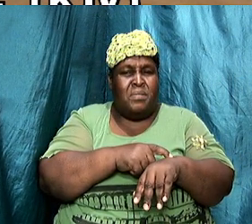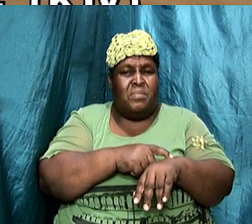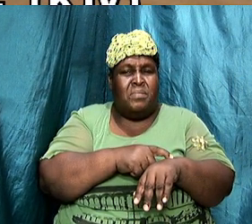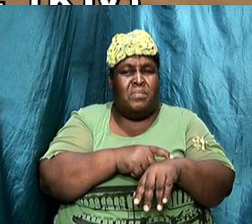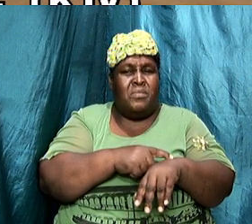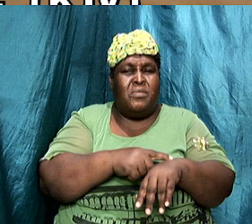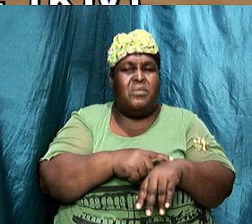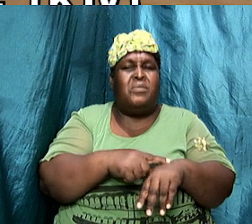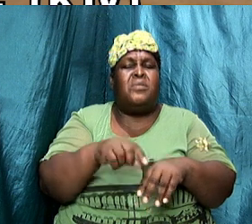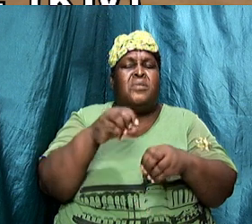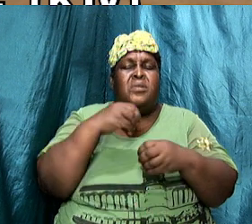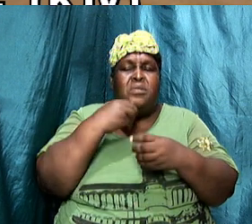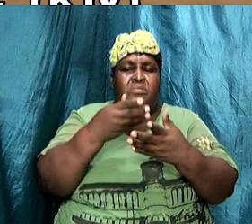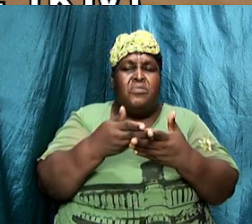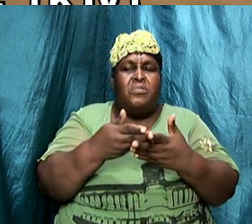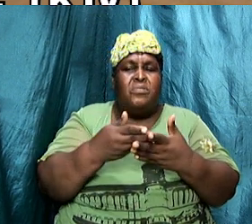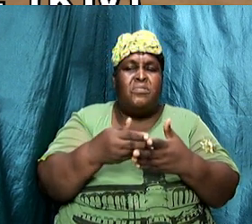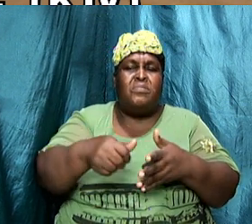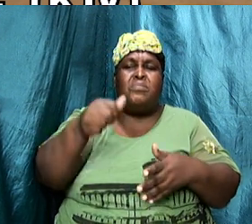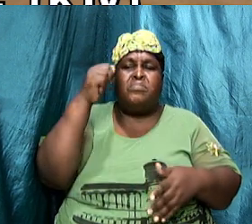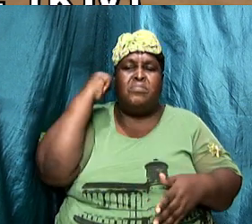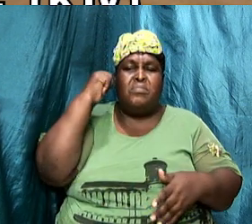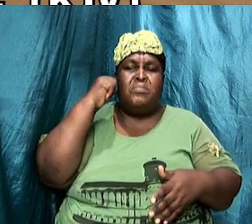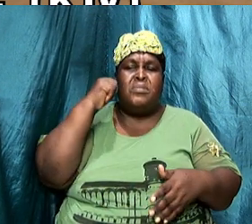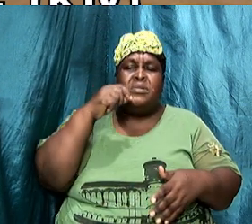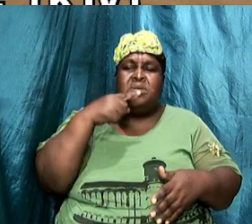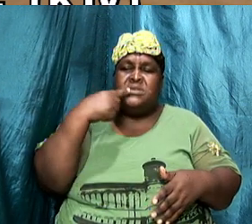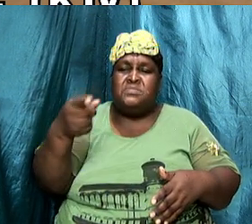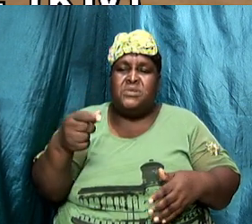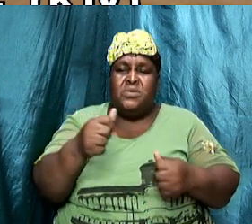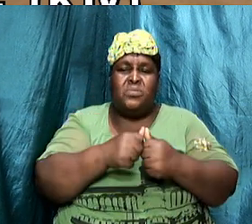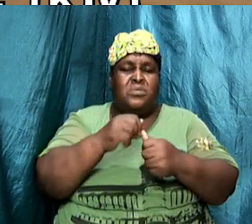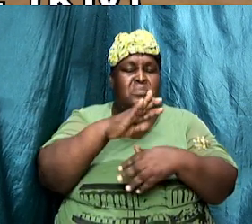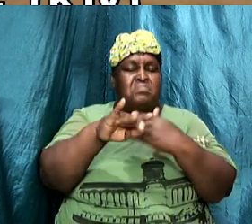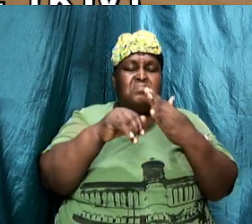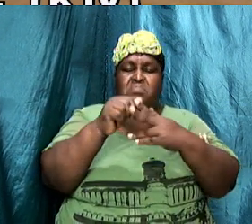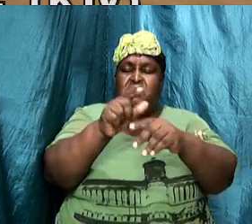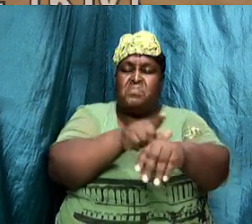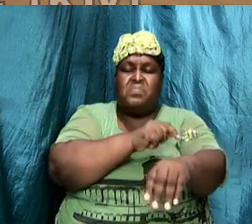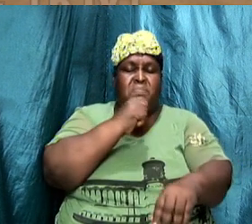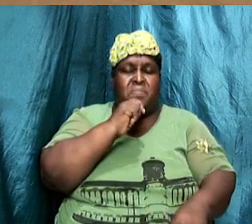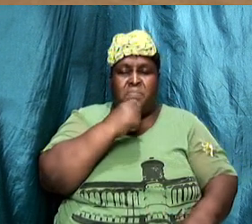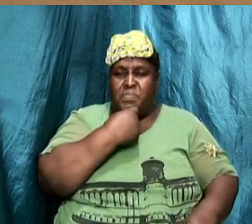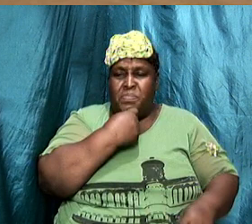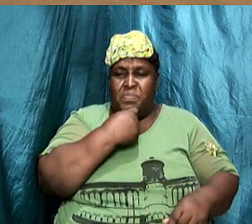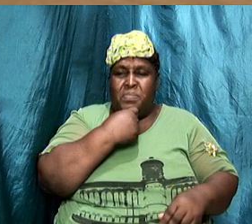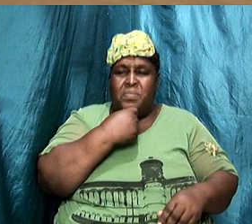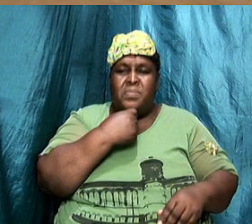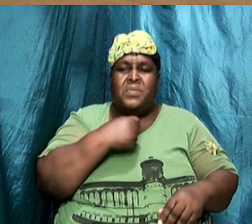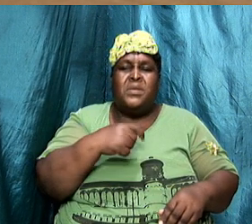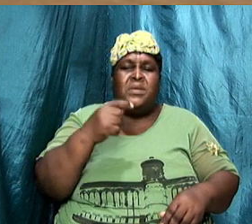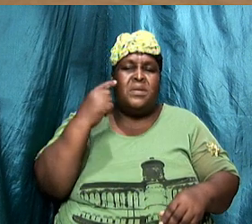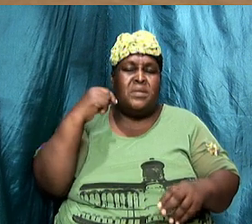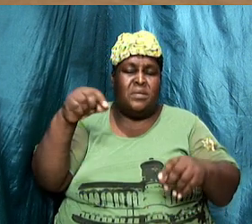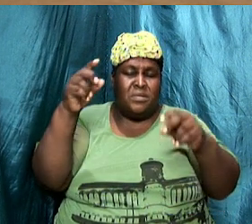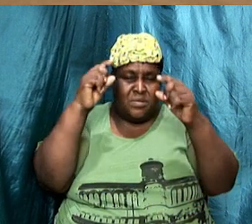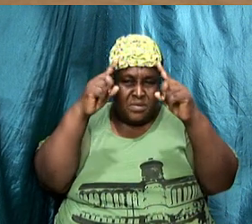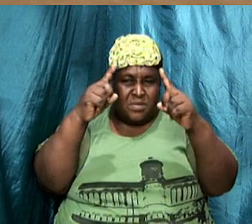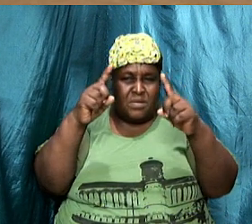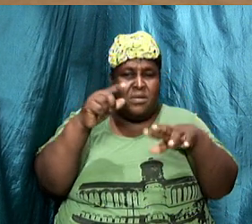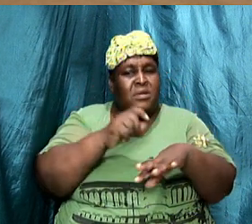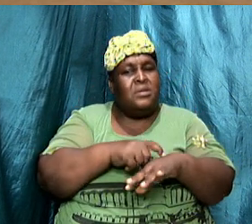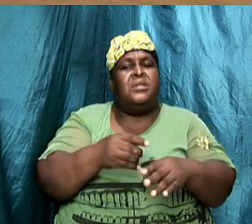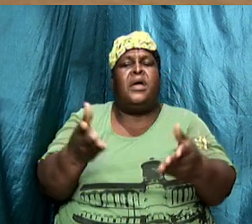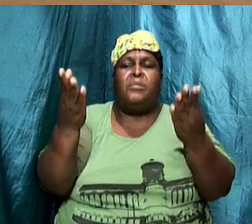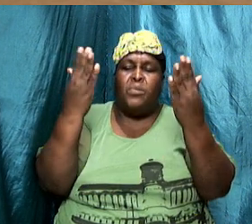Reprove, rebroke, exhort with all longsuffering and doctrine. For the time will come